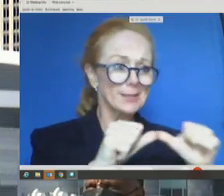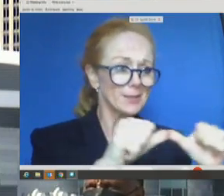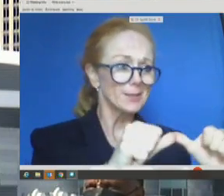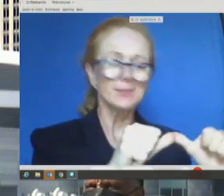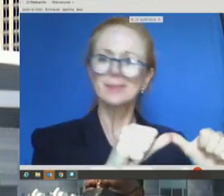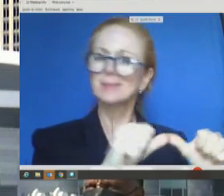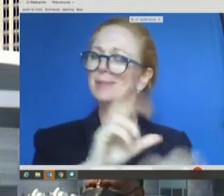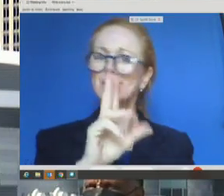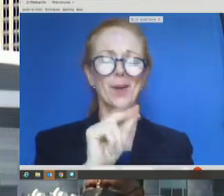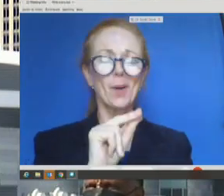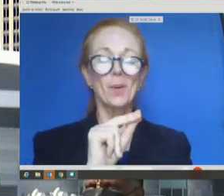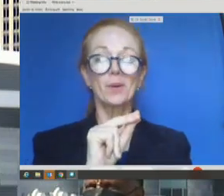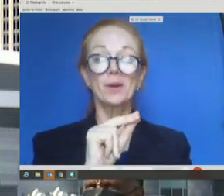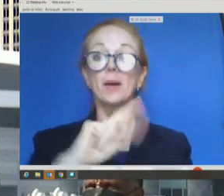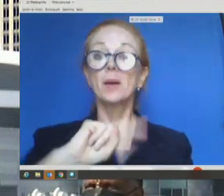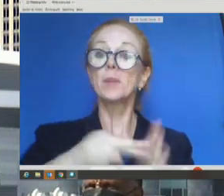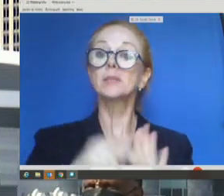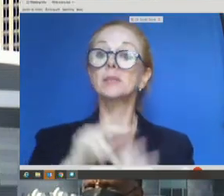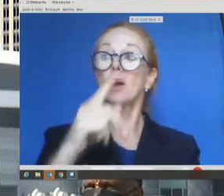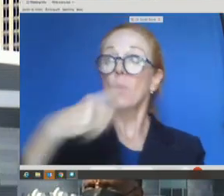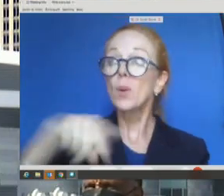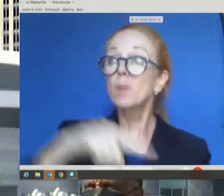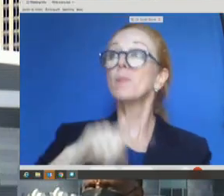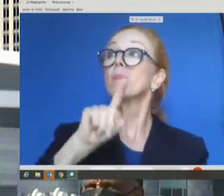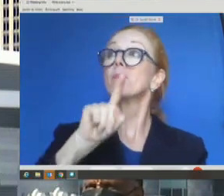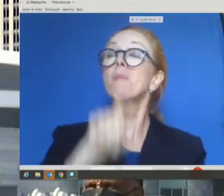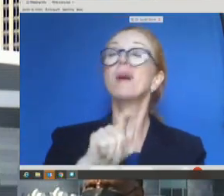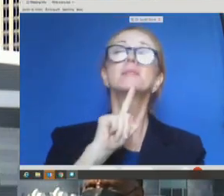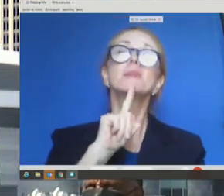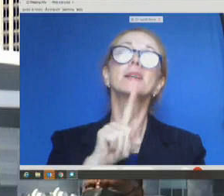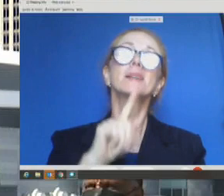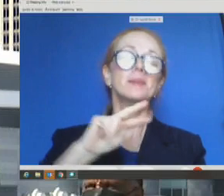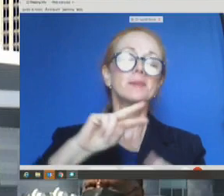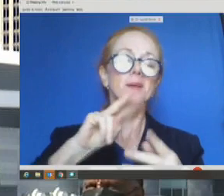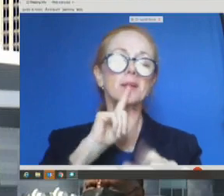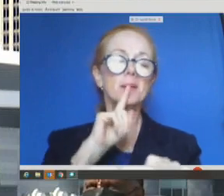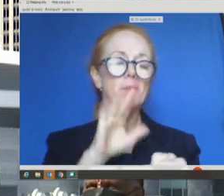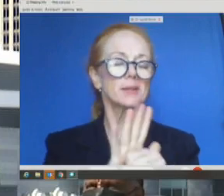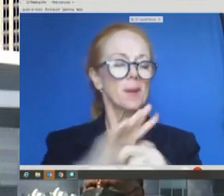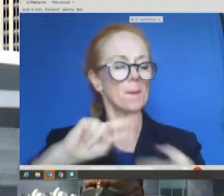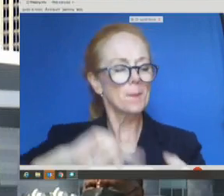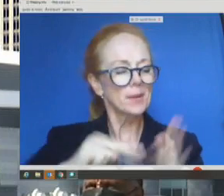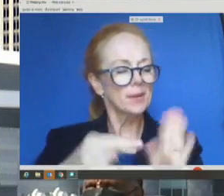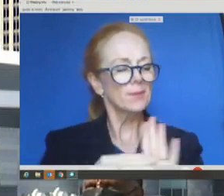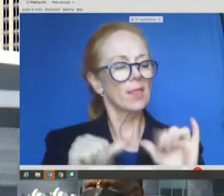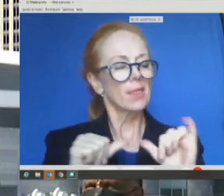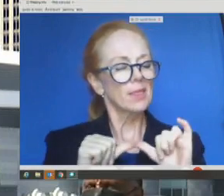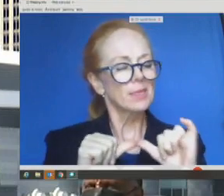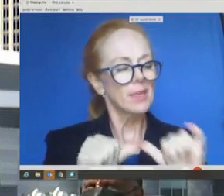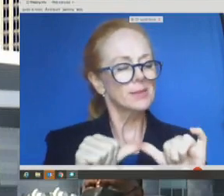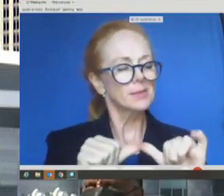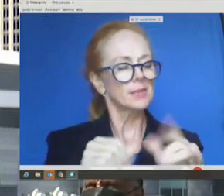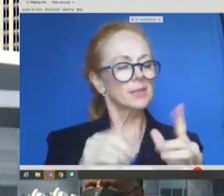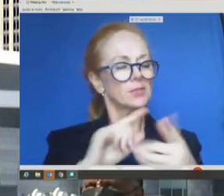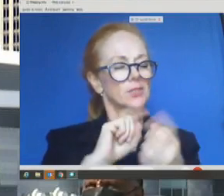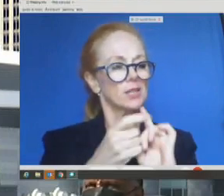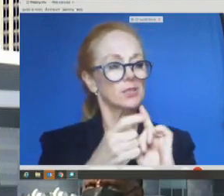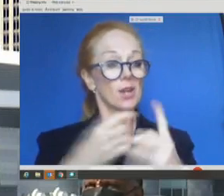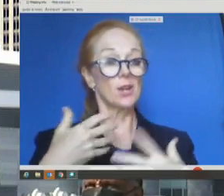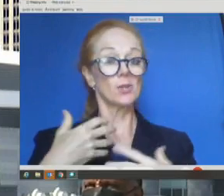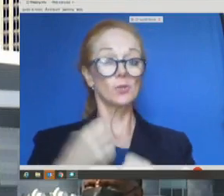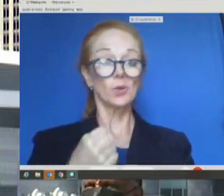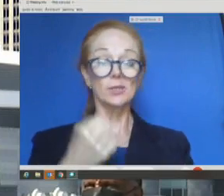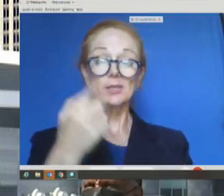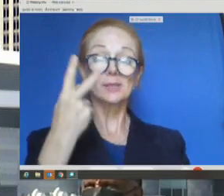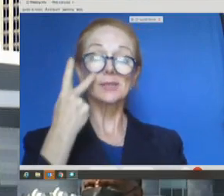we must be committed to meaningful, lasting change. Change that is built on trust and can be seen and